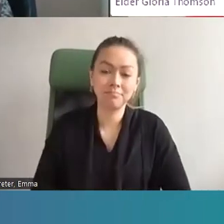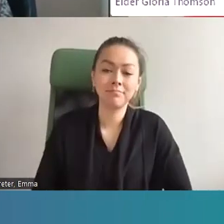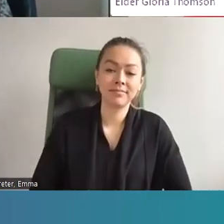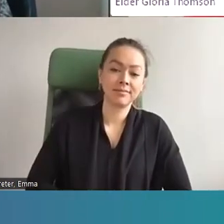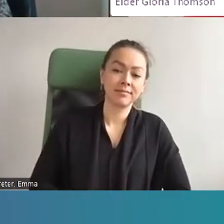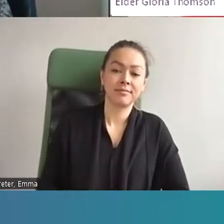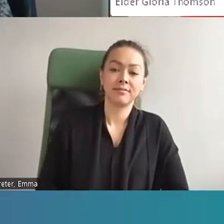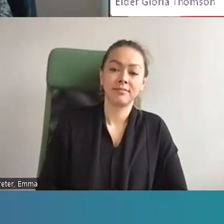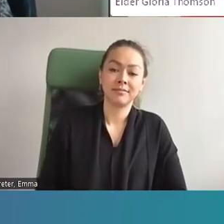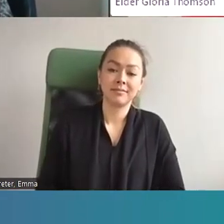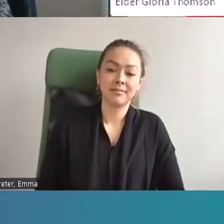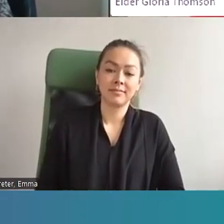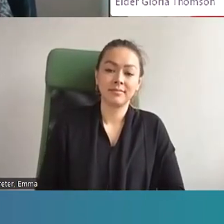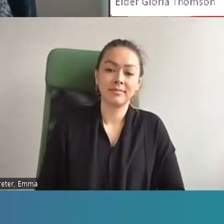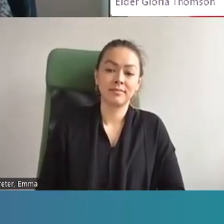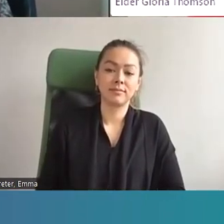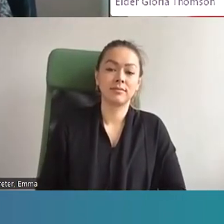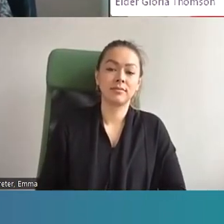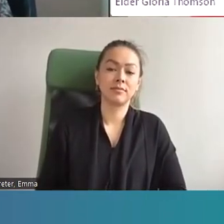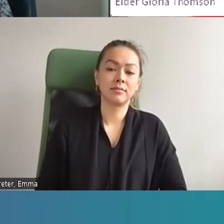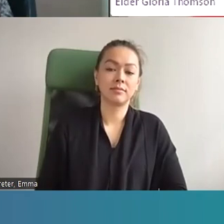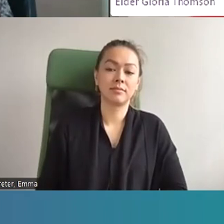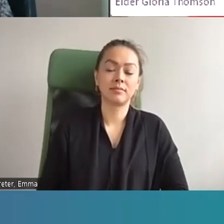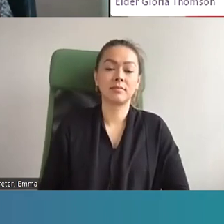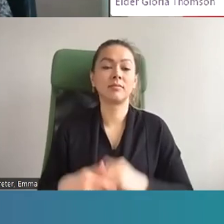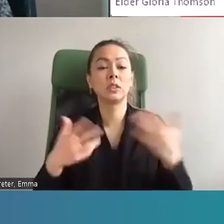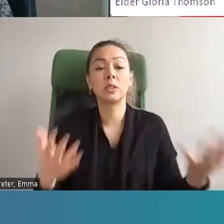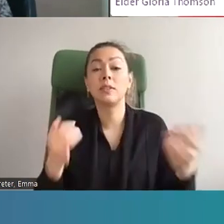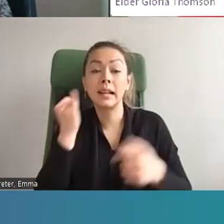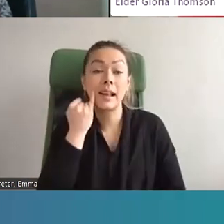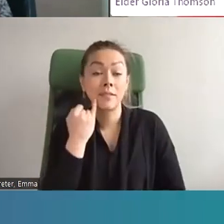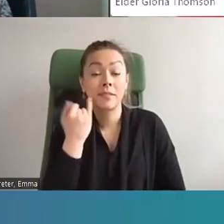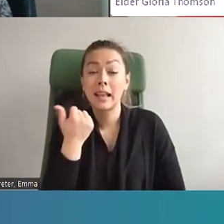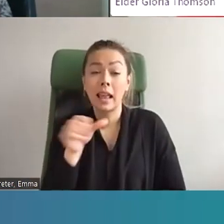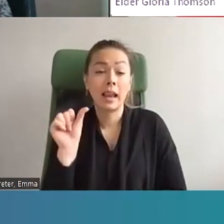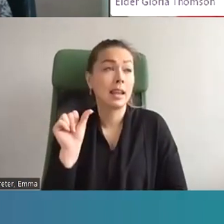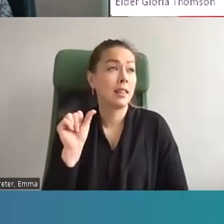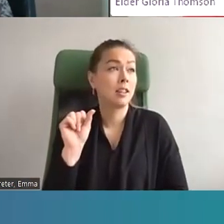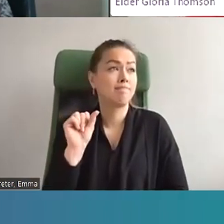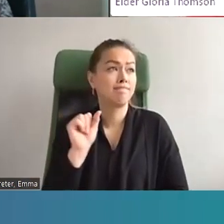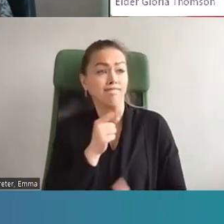So to think that there's anything strictly Métis about